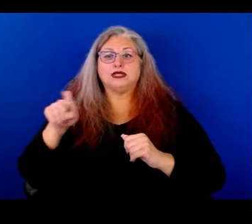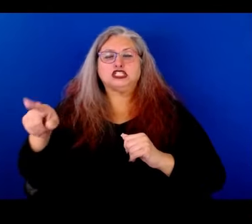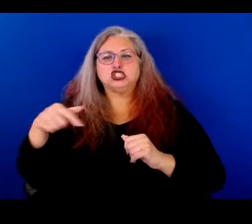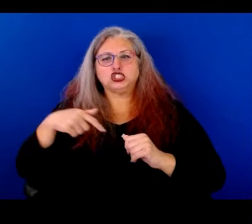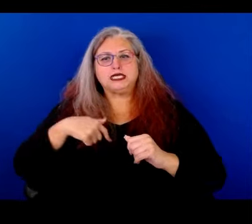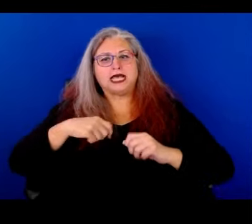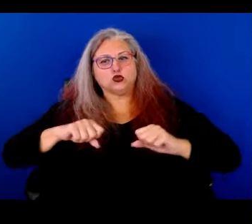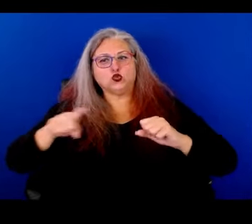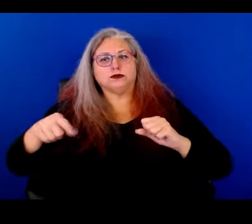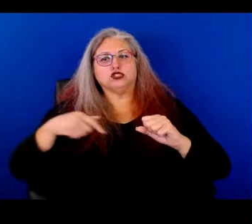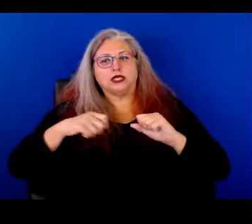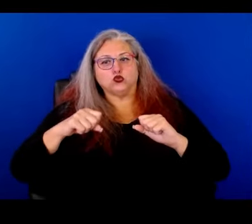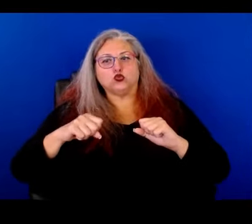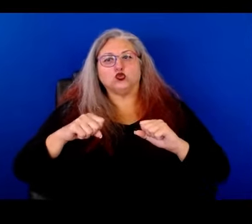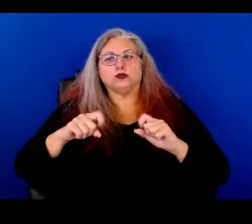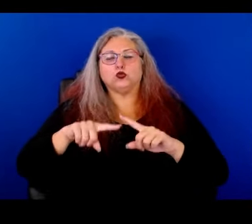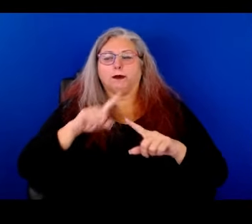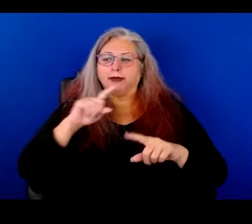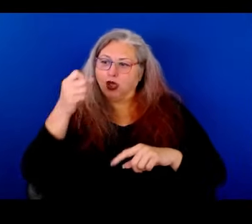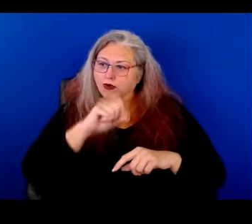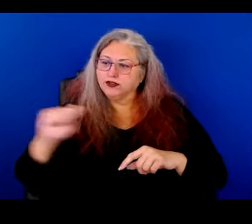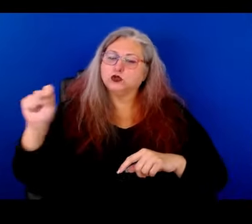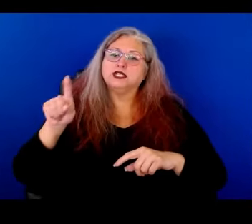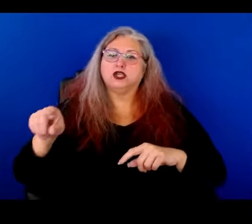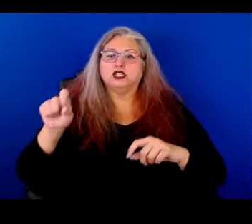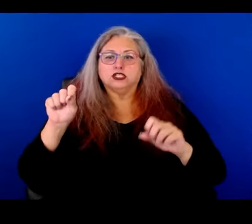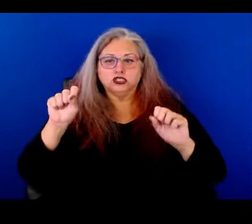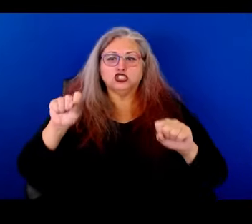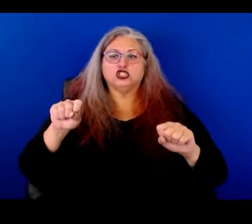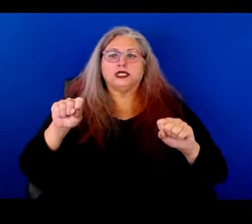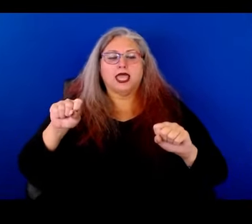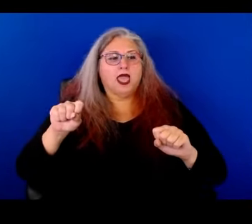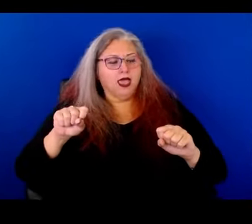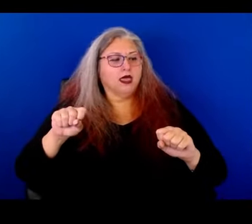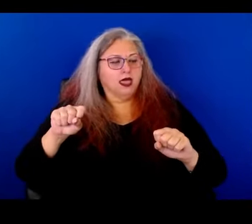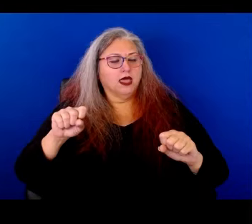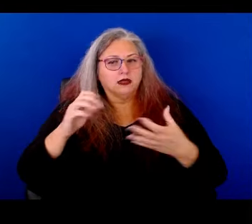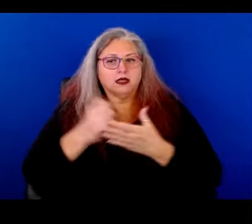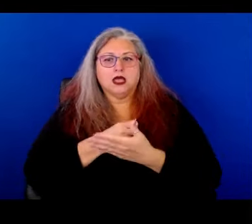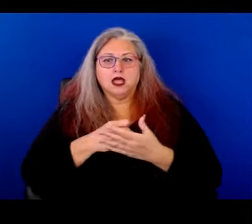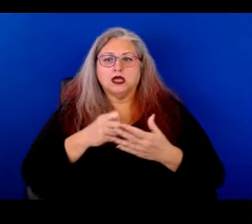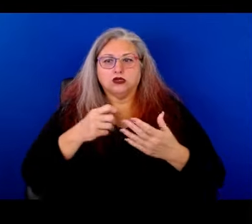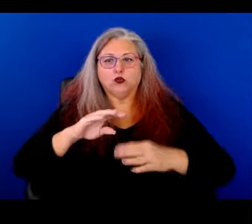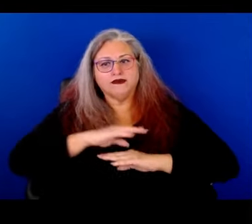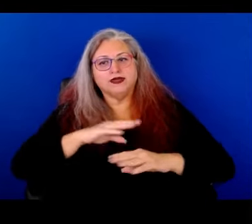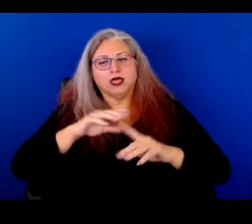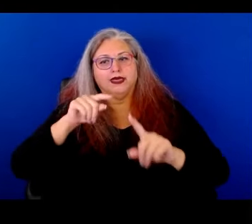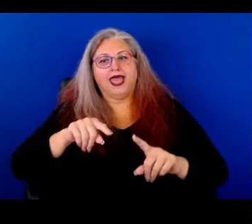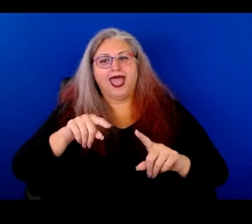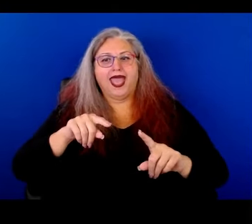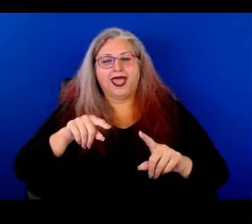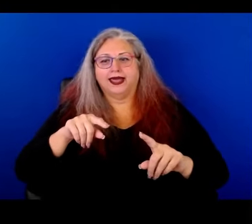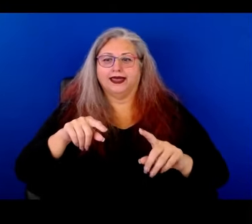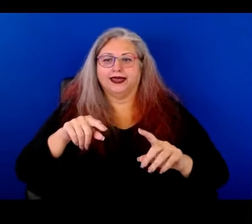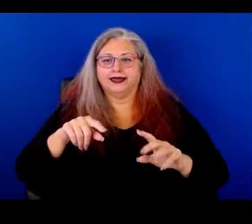has room. She has room to move. Yeah. She has room to be revolutionary. She has room to, like, fulfill that cliche